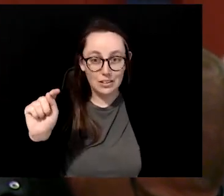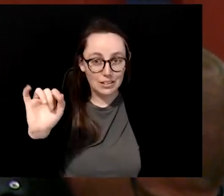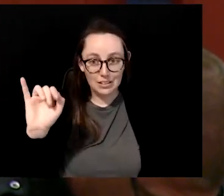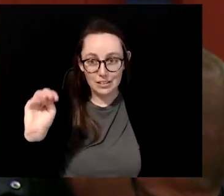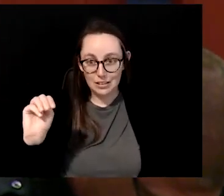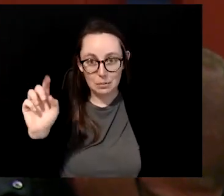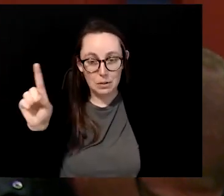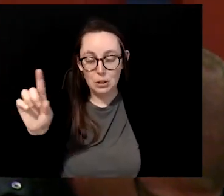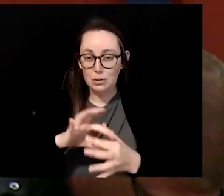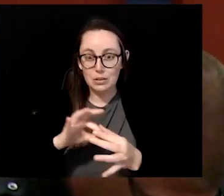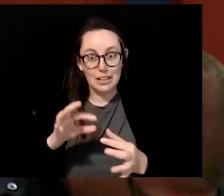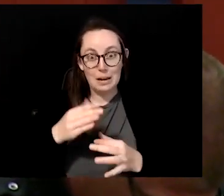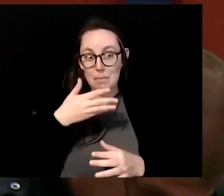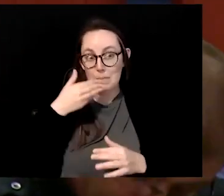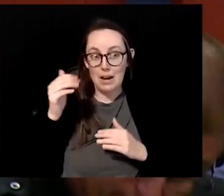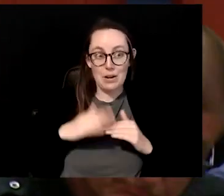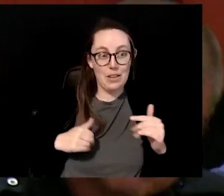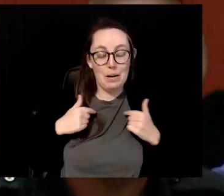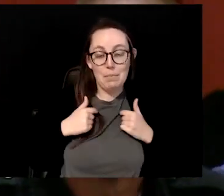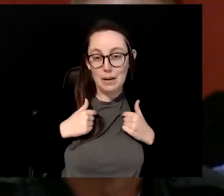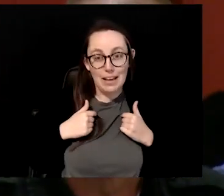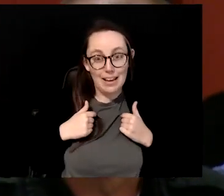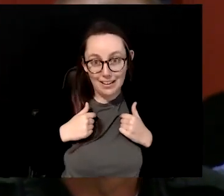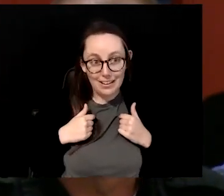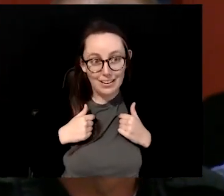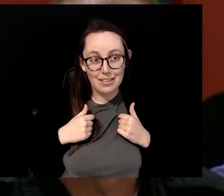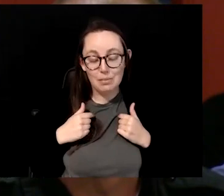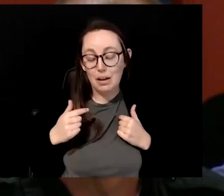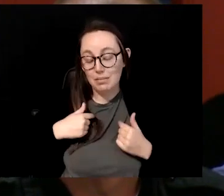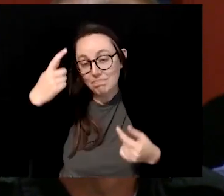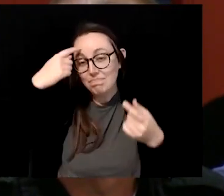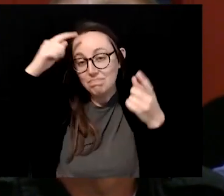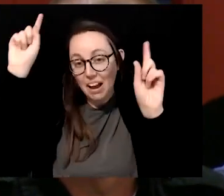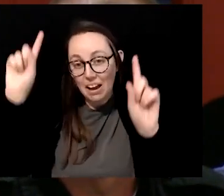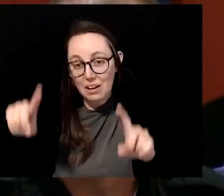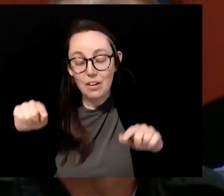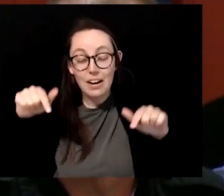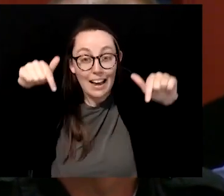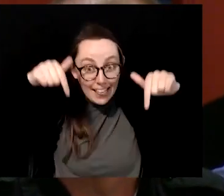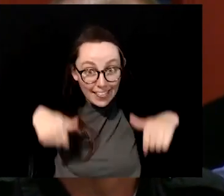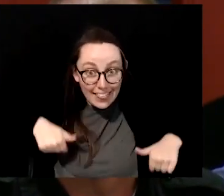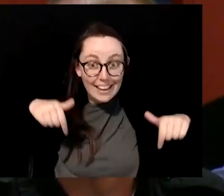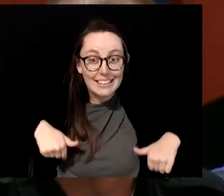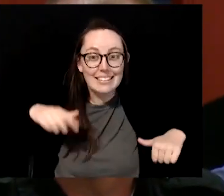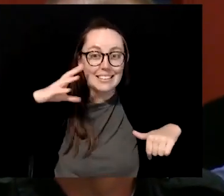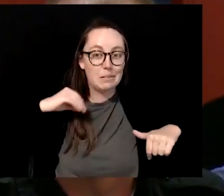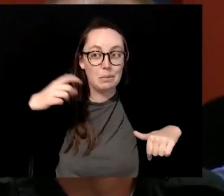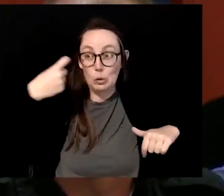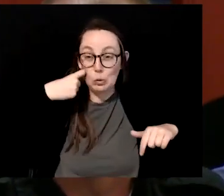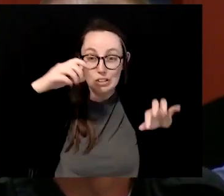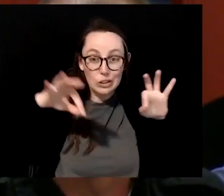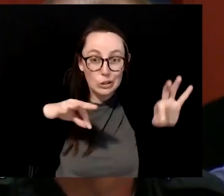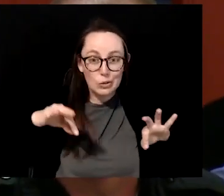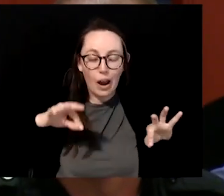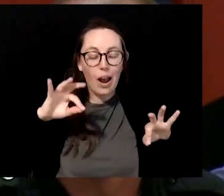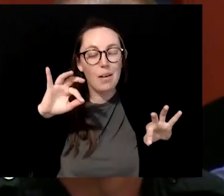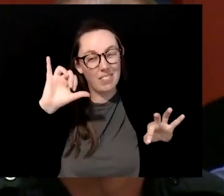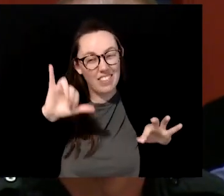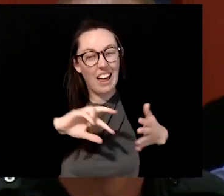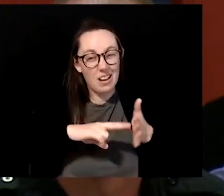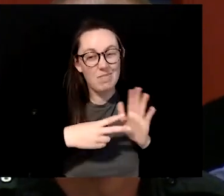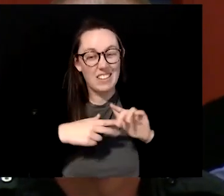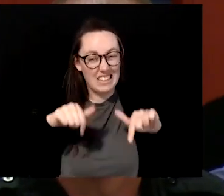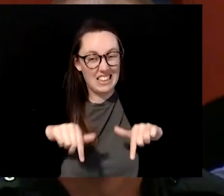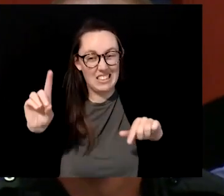better than I could and uh I agree this is a sign of healthy democracy what you just described um and towards that